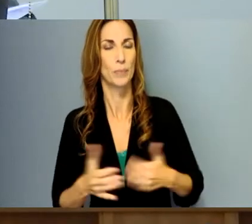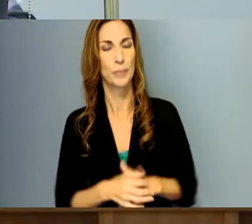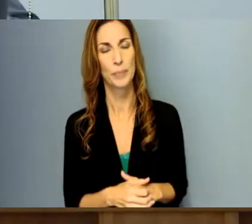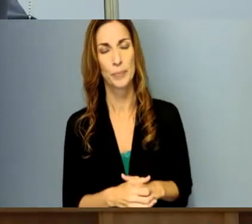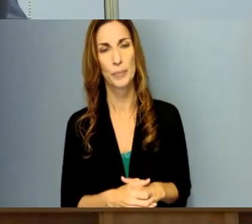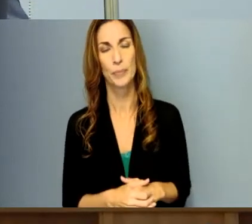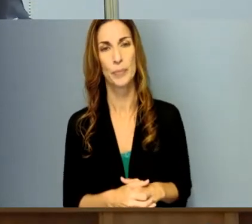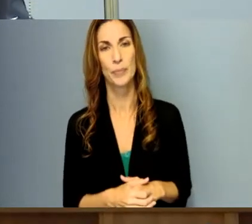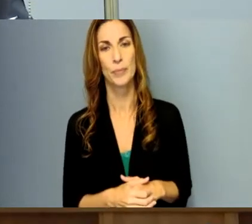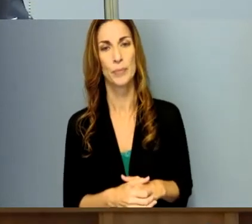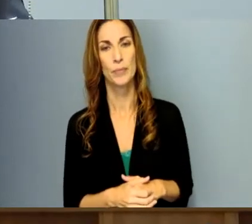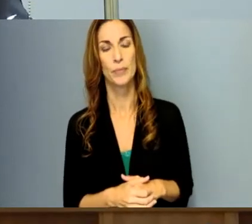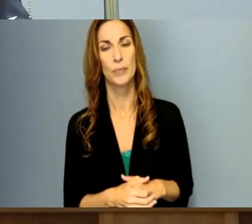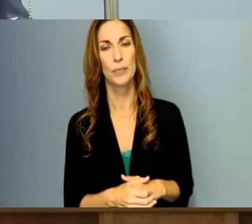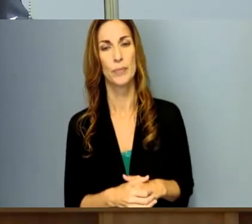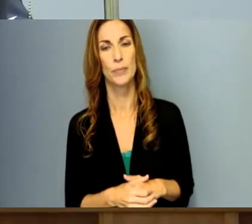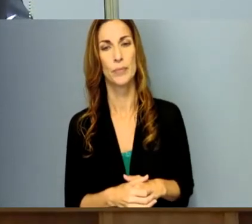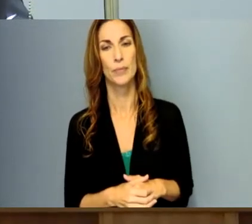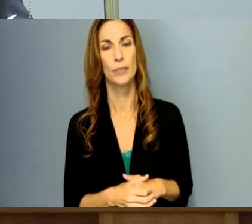So that was one.